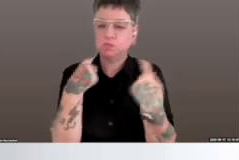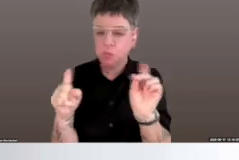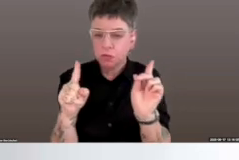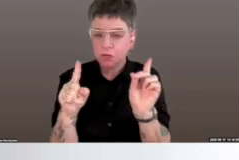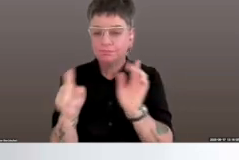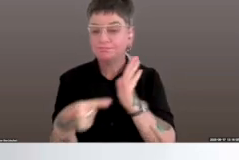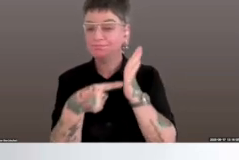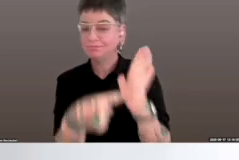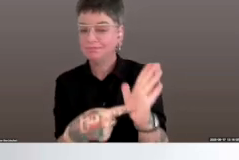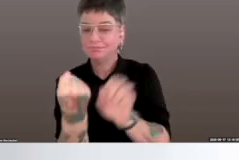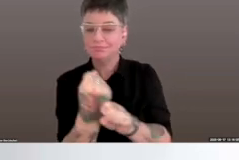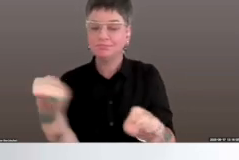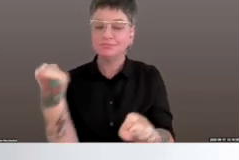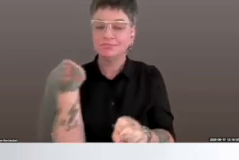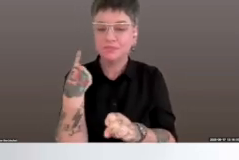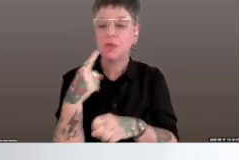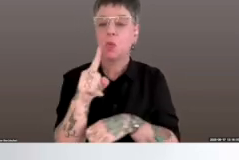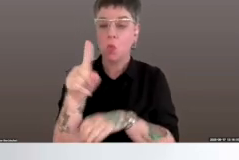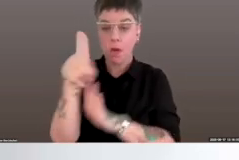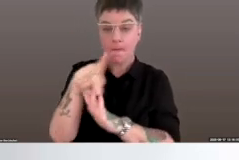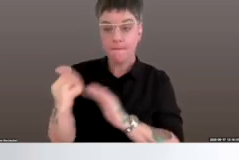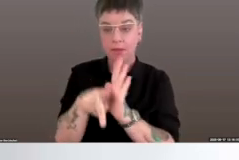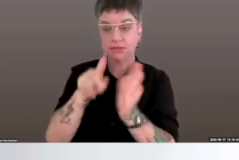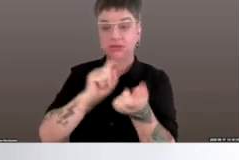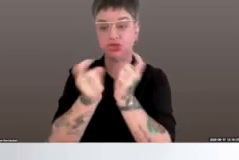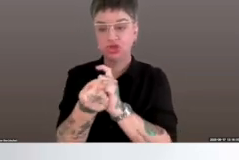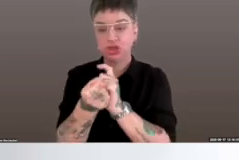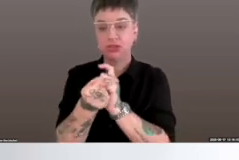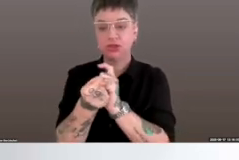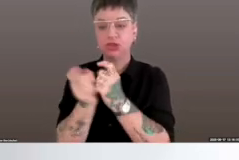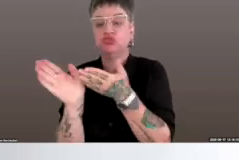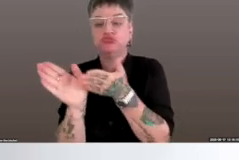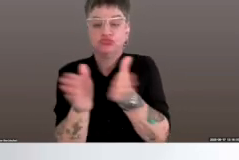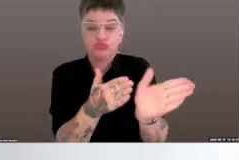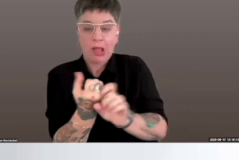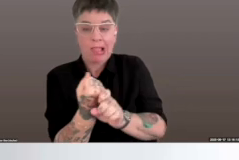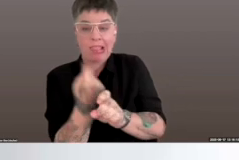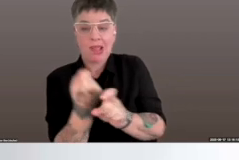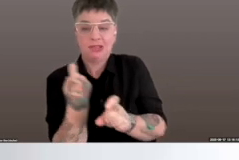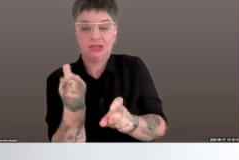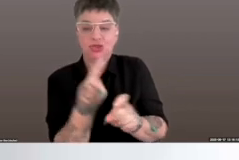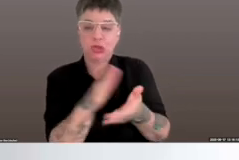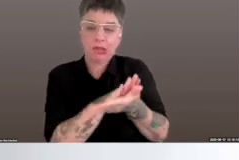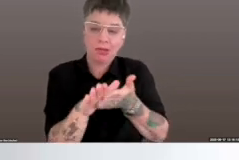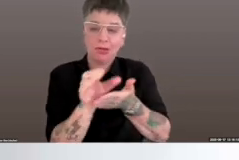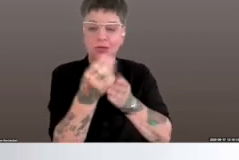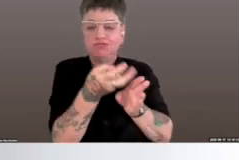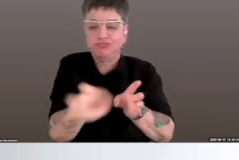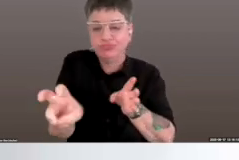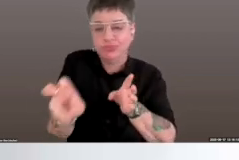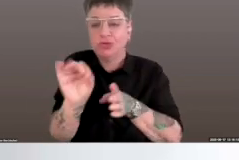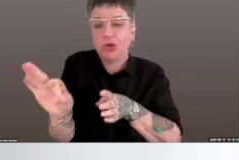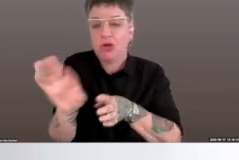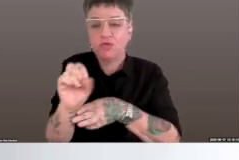example, last year, one policy change was to direct last year's Clean Off-Road Equipment Project limited